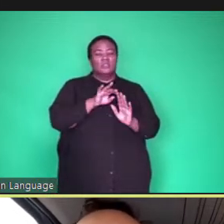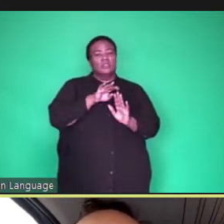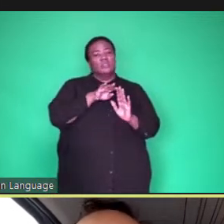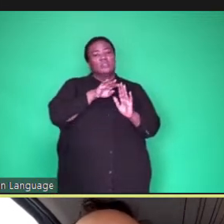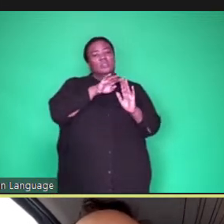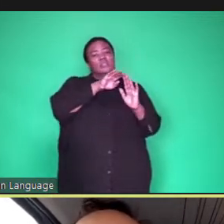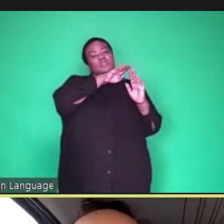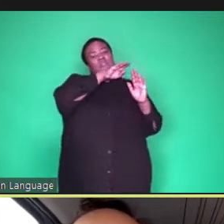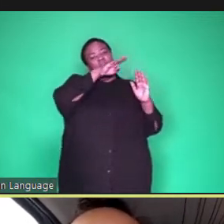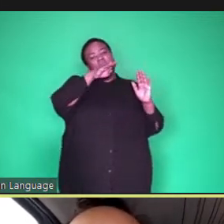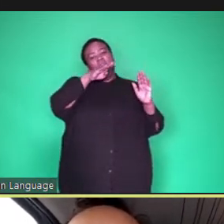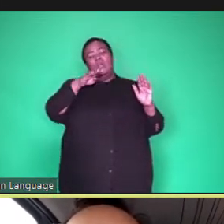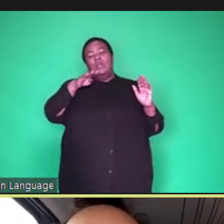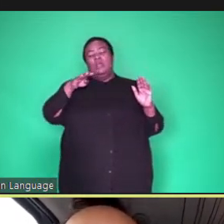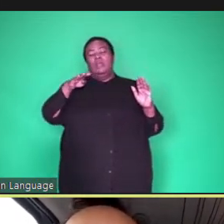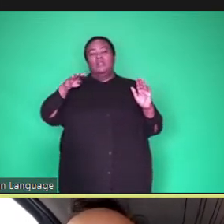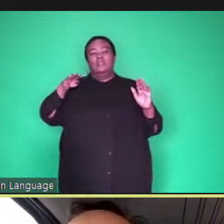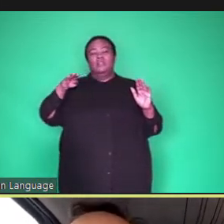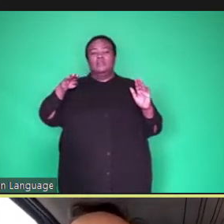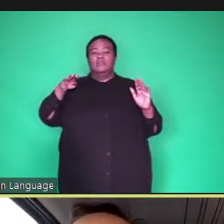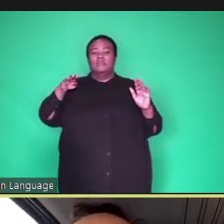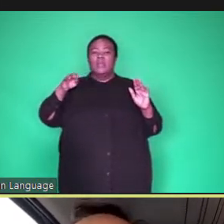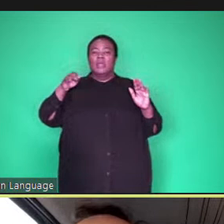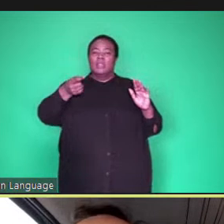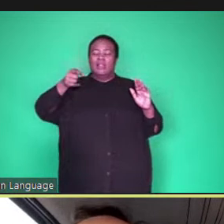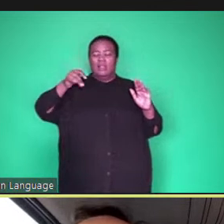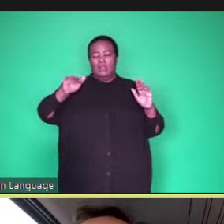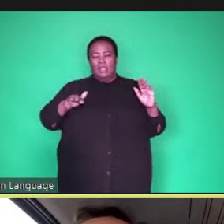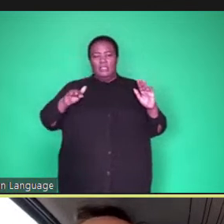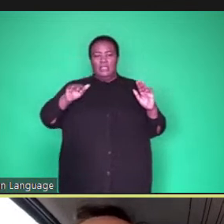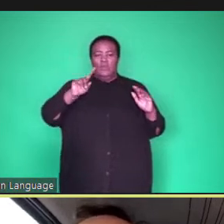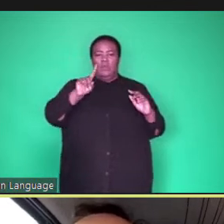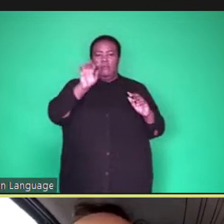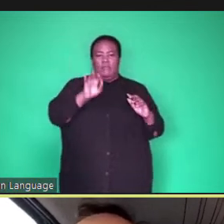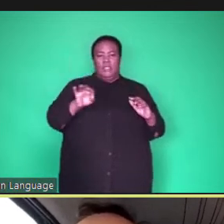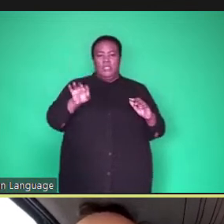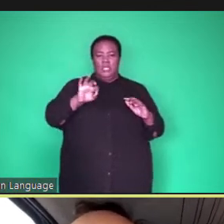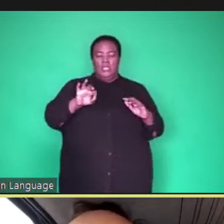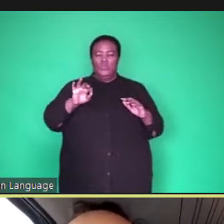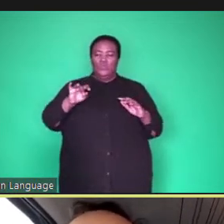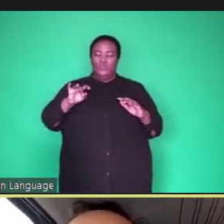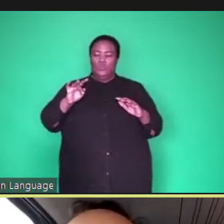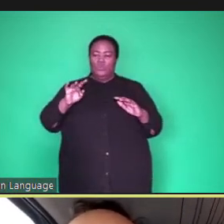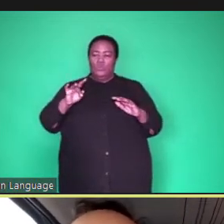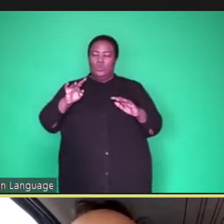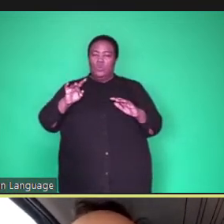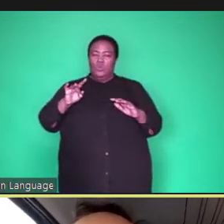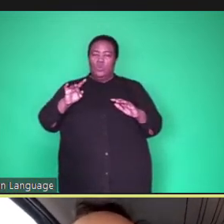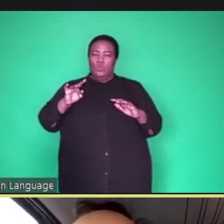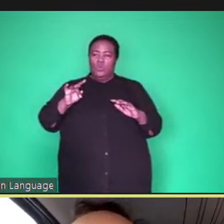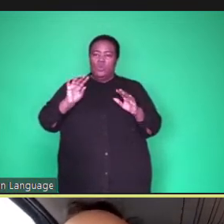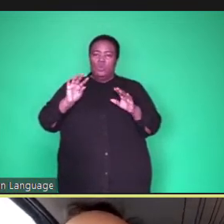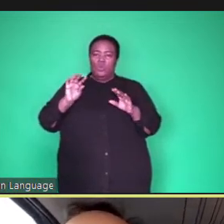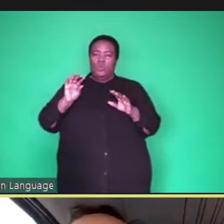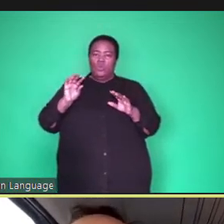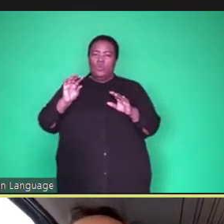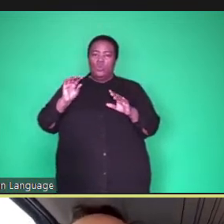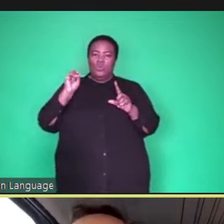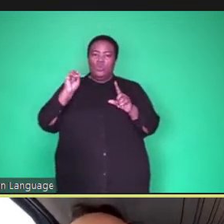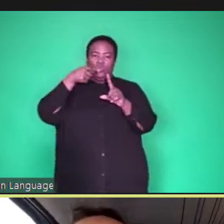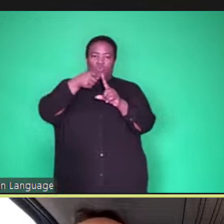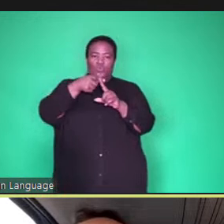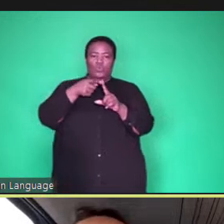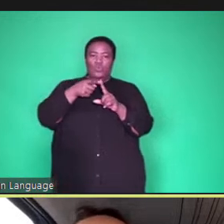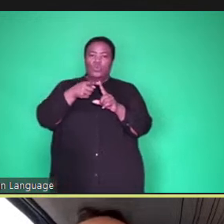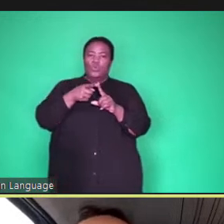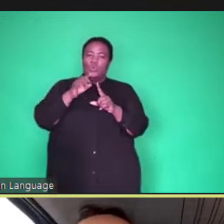from a little less than 1% to a little more than say 2 or